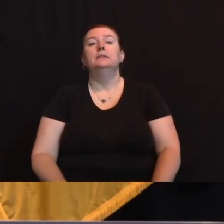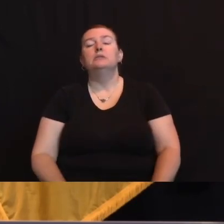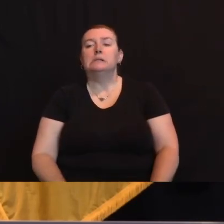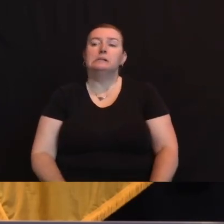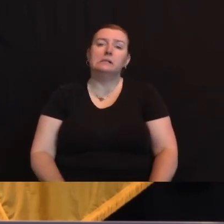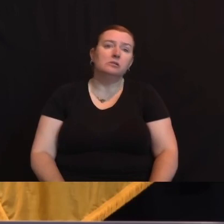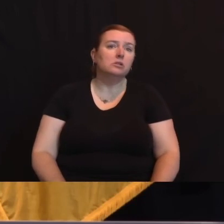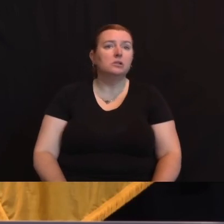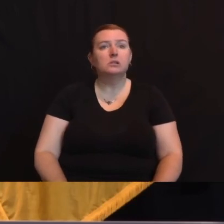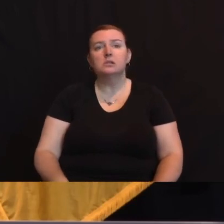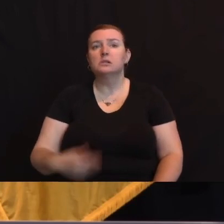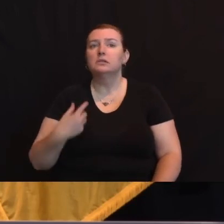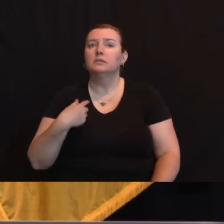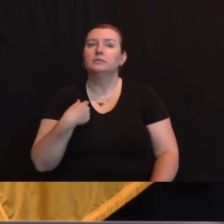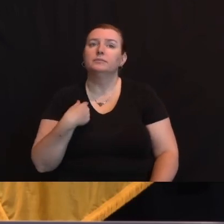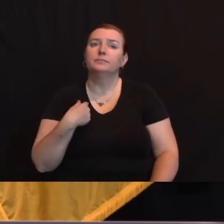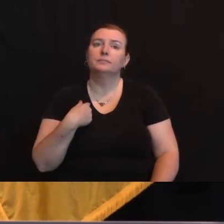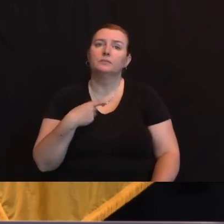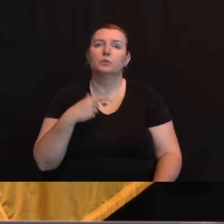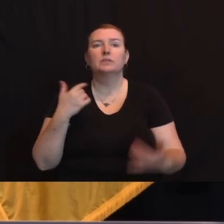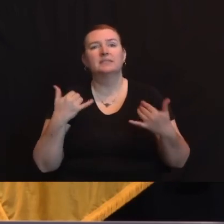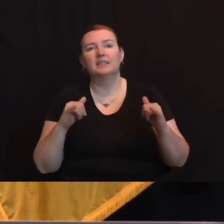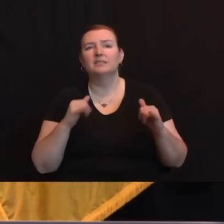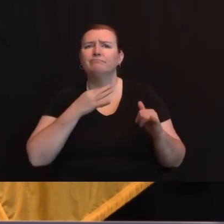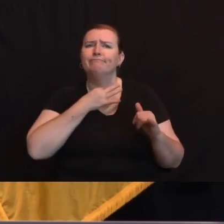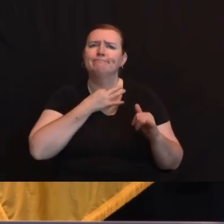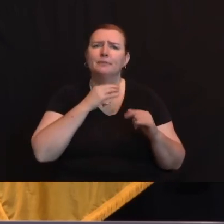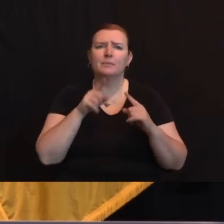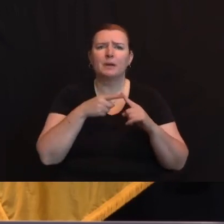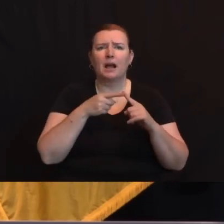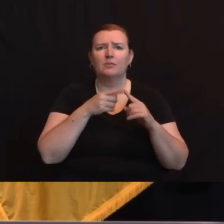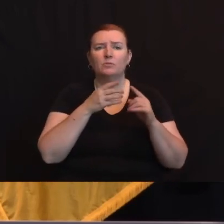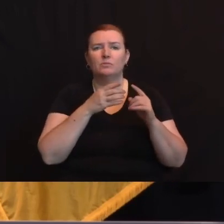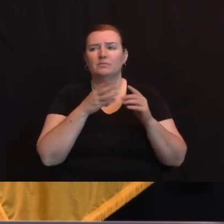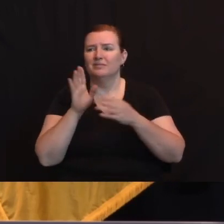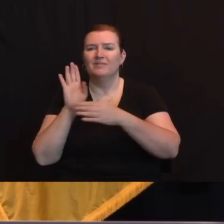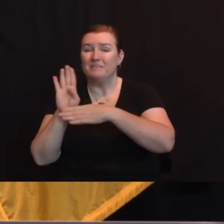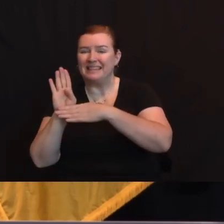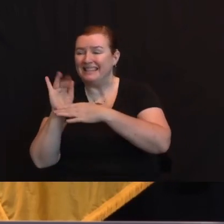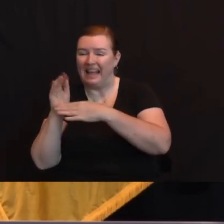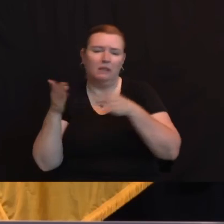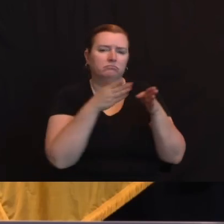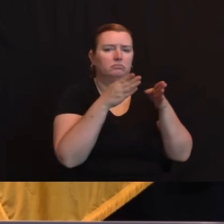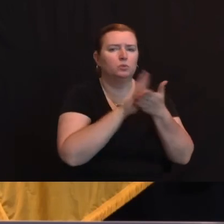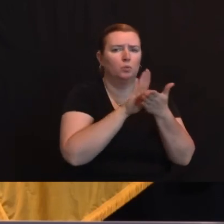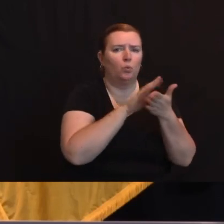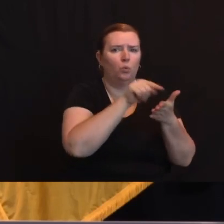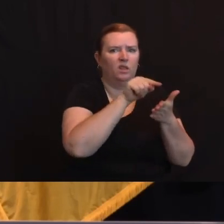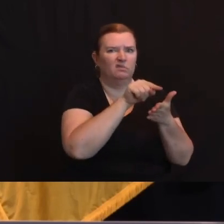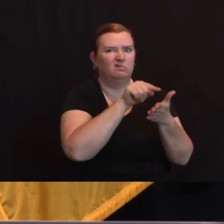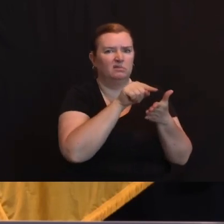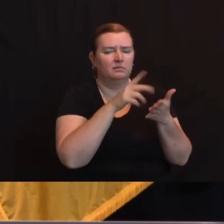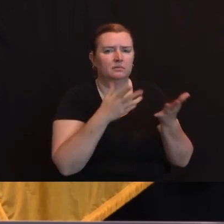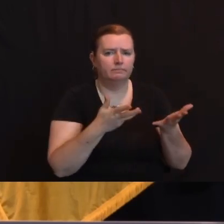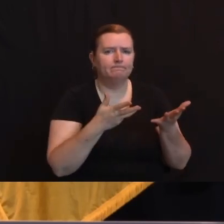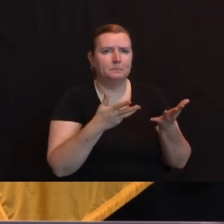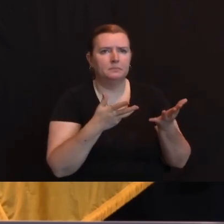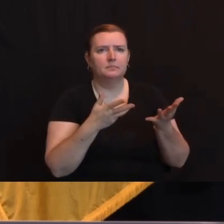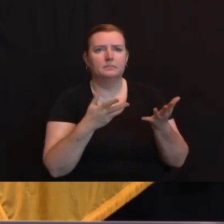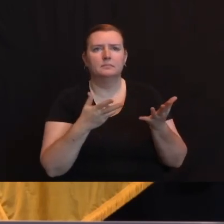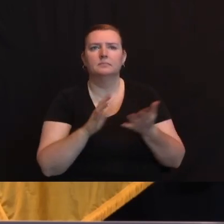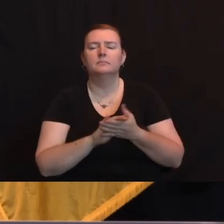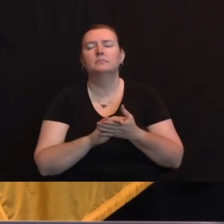have the pregnant question of what school looks like. So I'm going to put that to the side for a second, and we gave some more color on that today. But